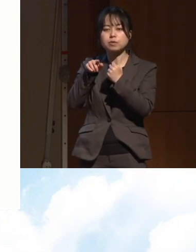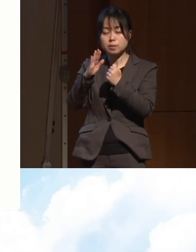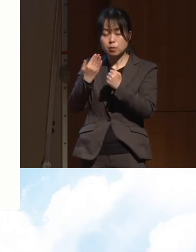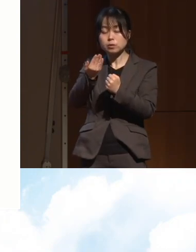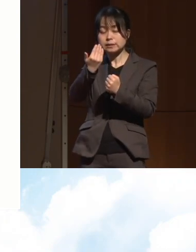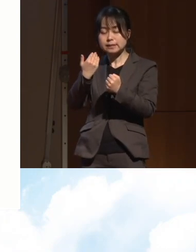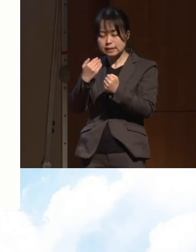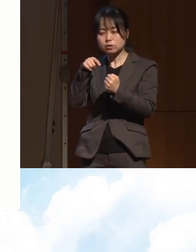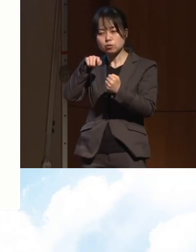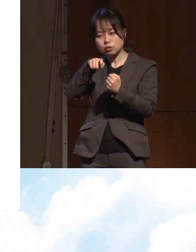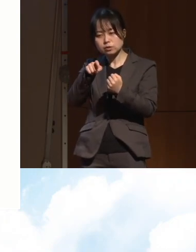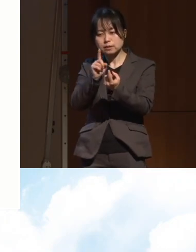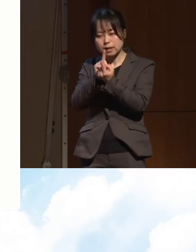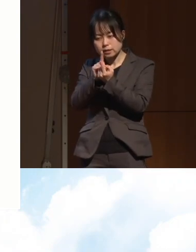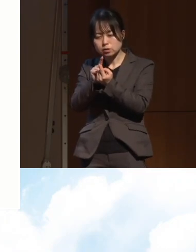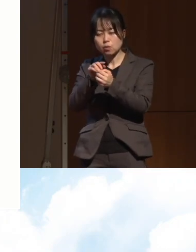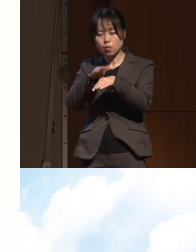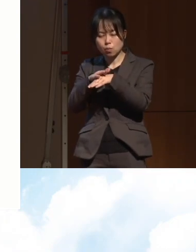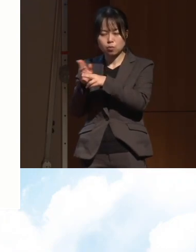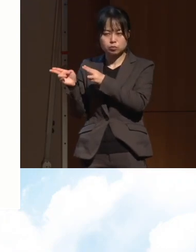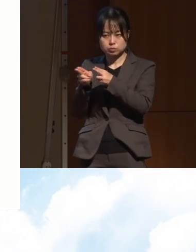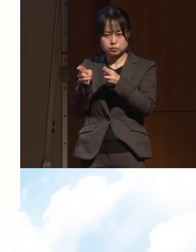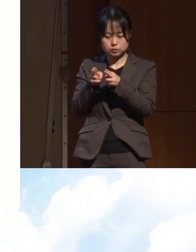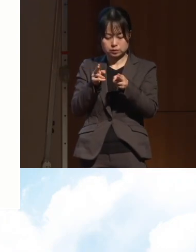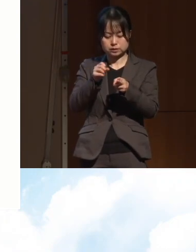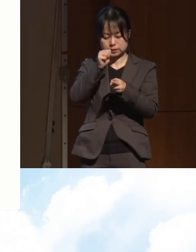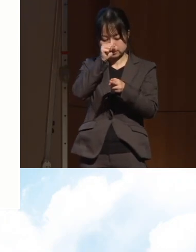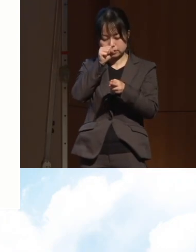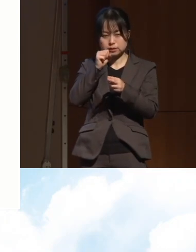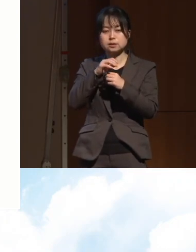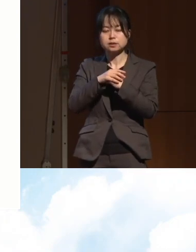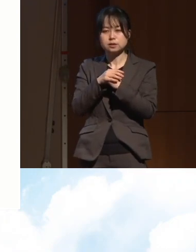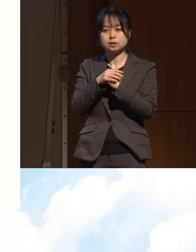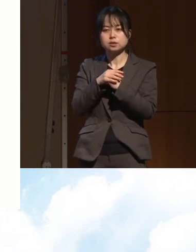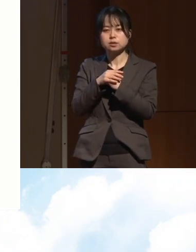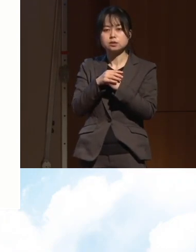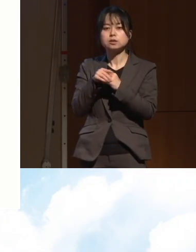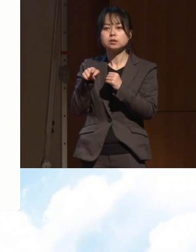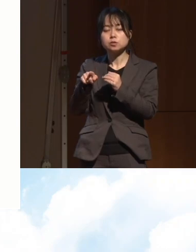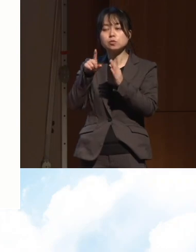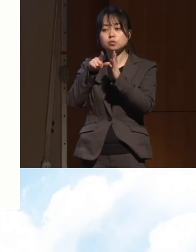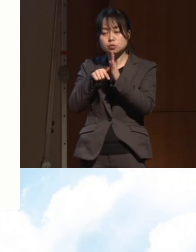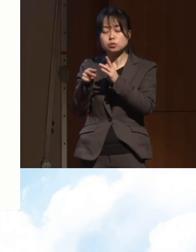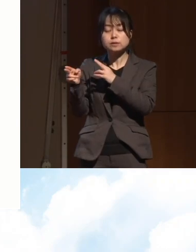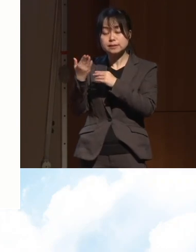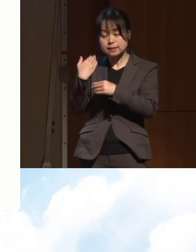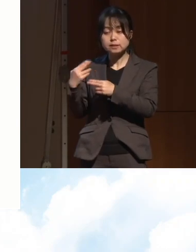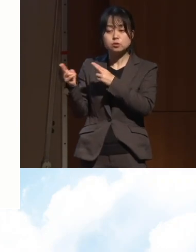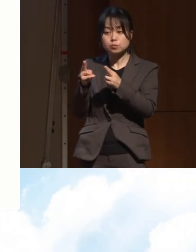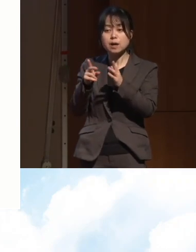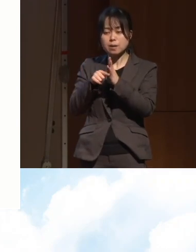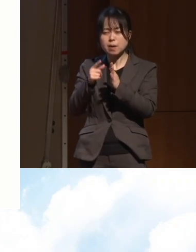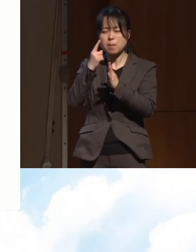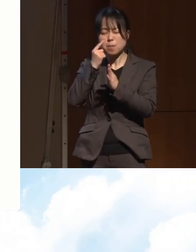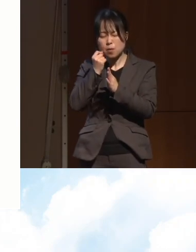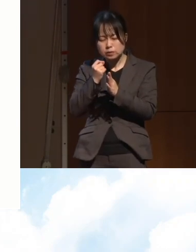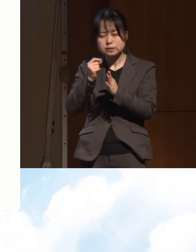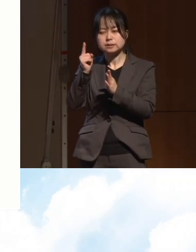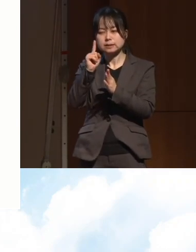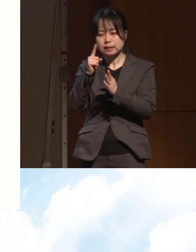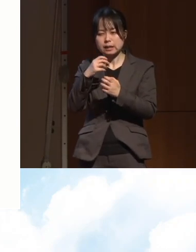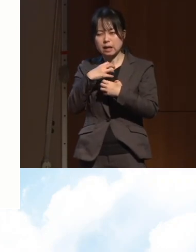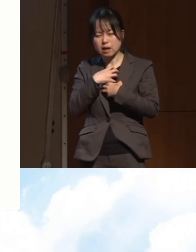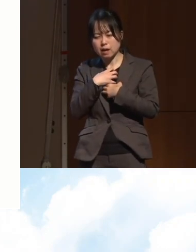that phylogenetic space in a way that would allow us to respond rapidly if a new lethal communicable pathogen